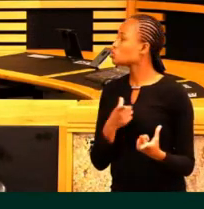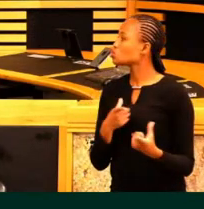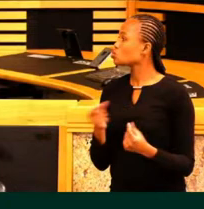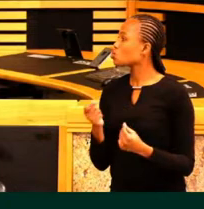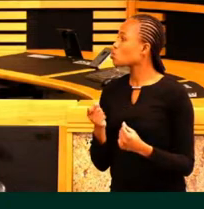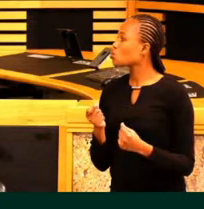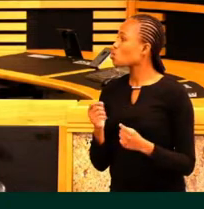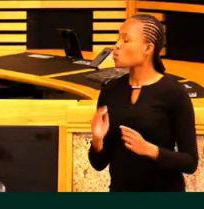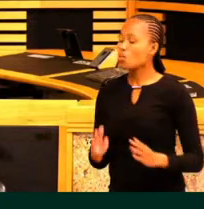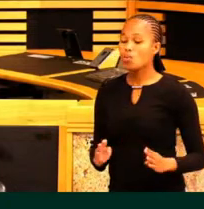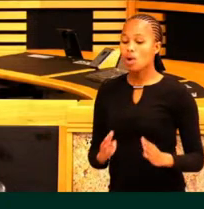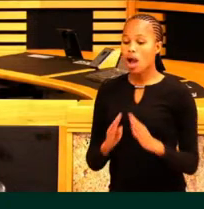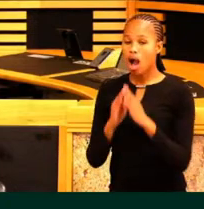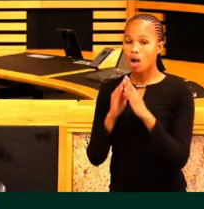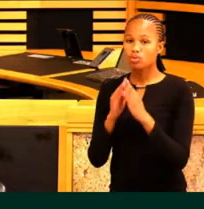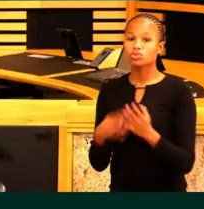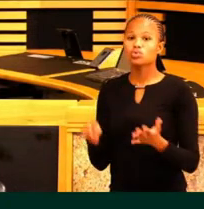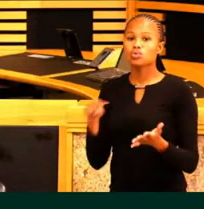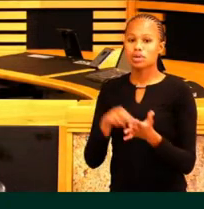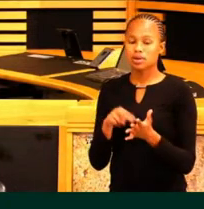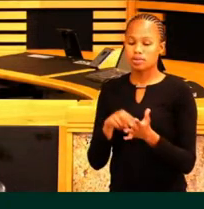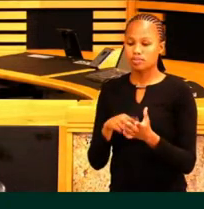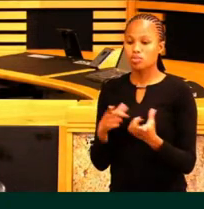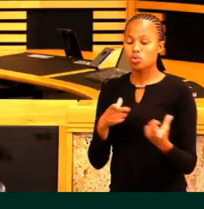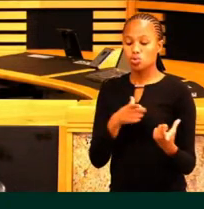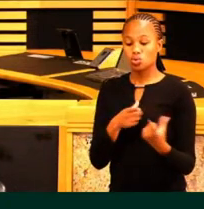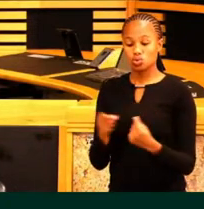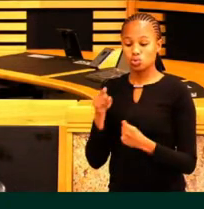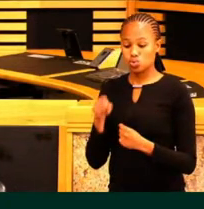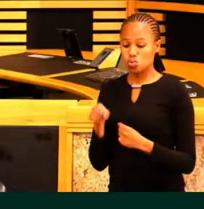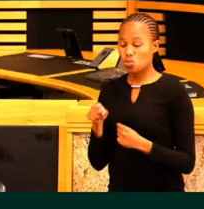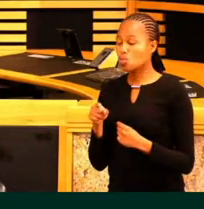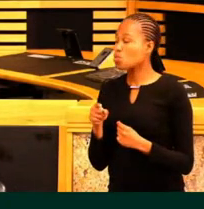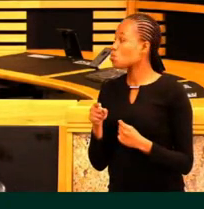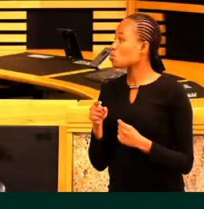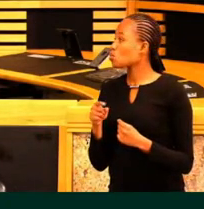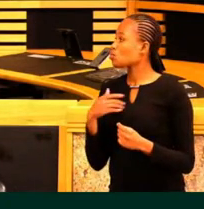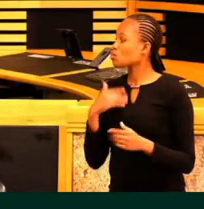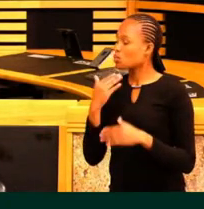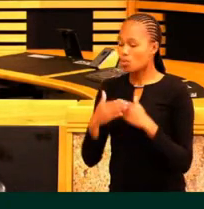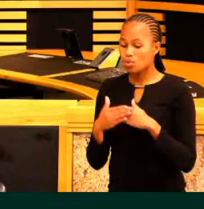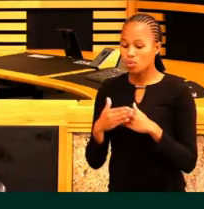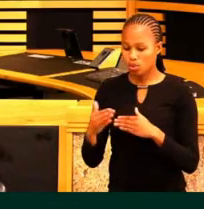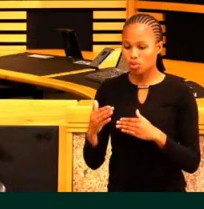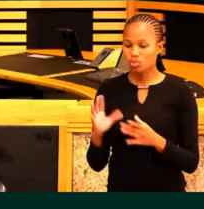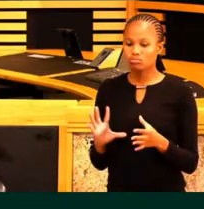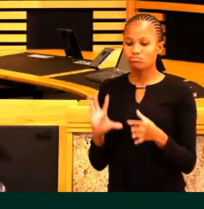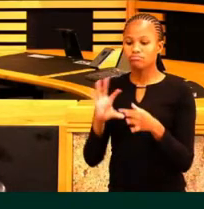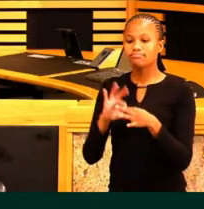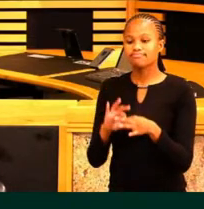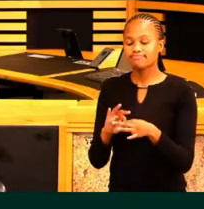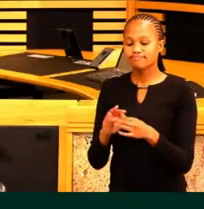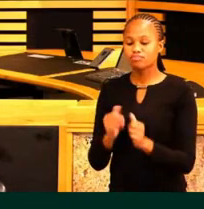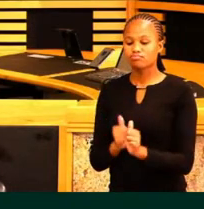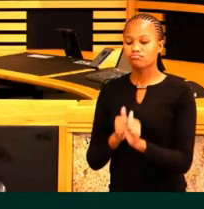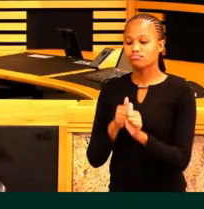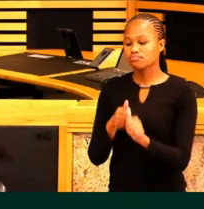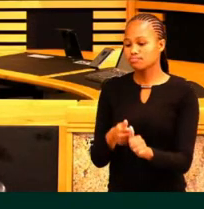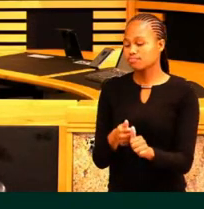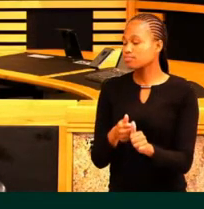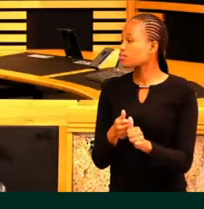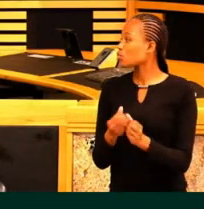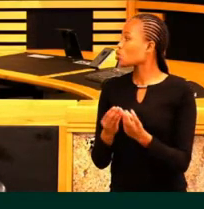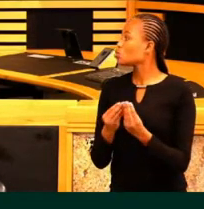the house remains to play that of a side role we will continue to engage on the follow-up on the